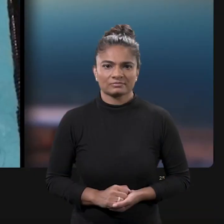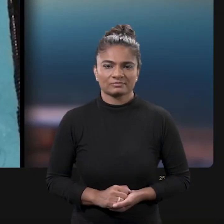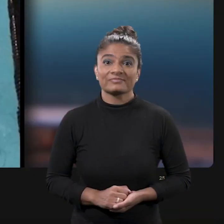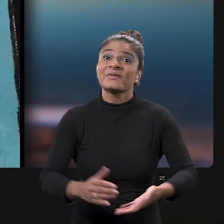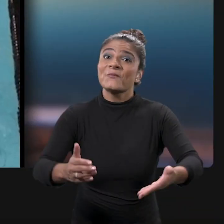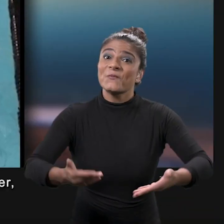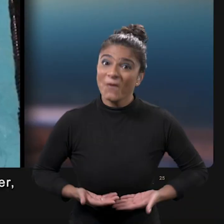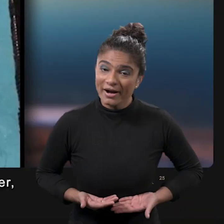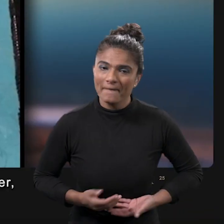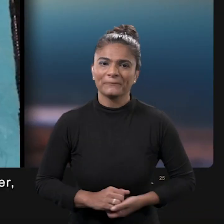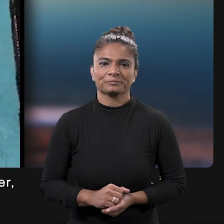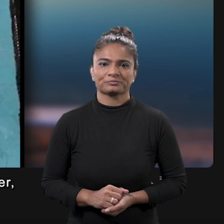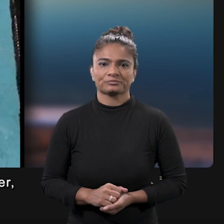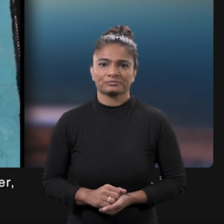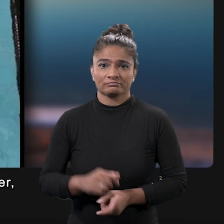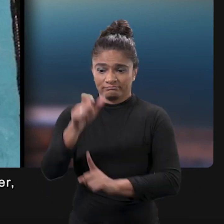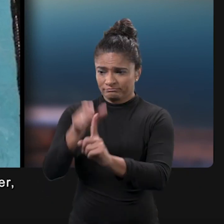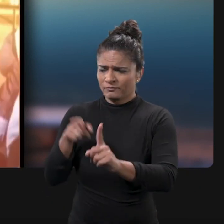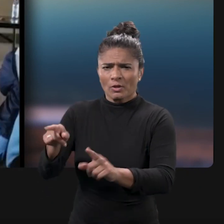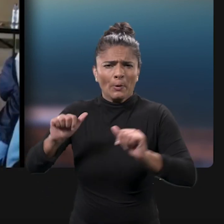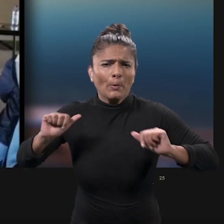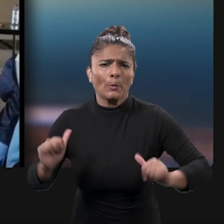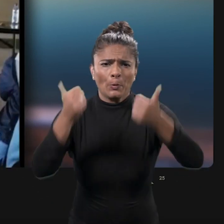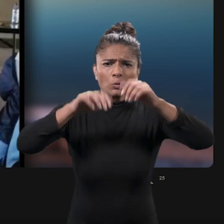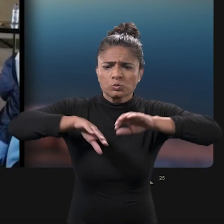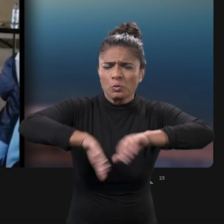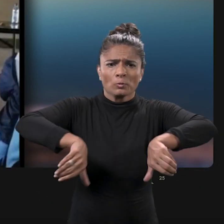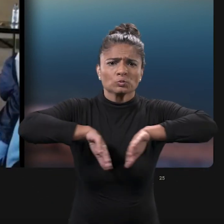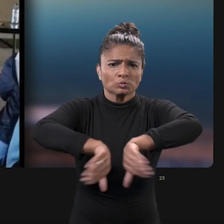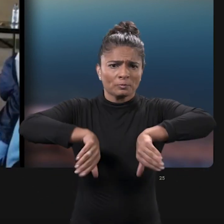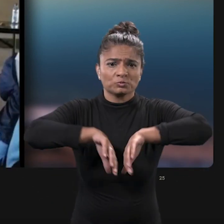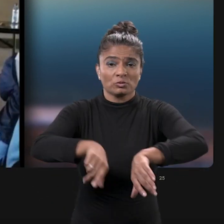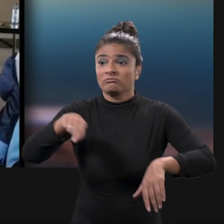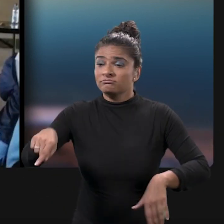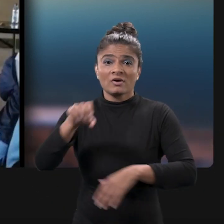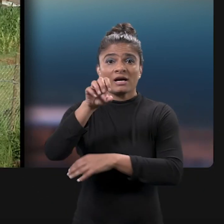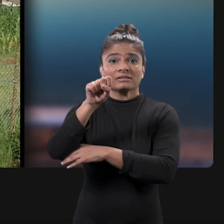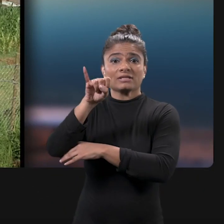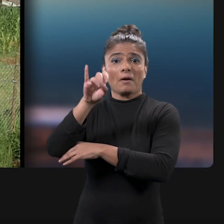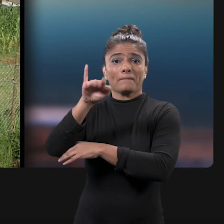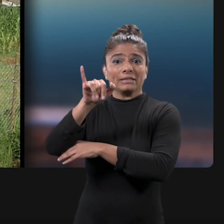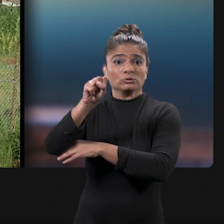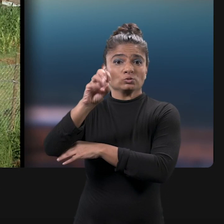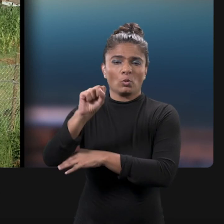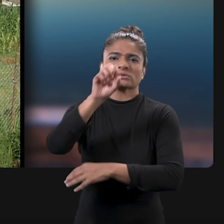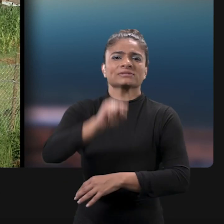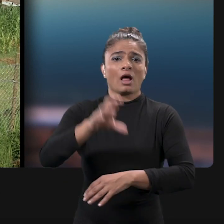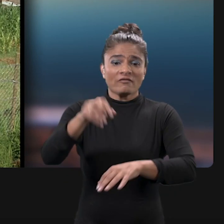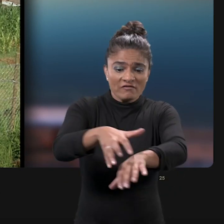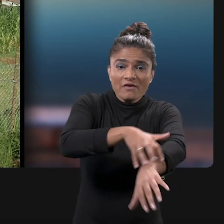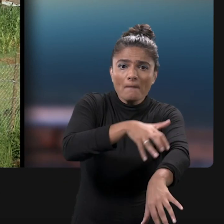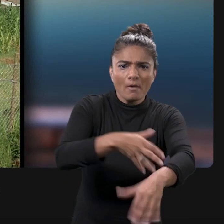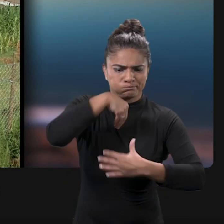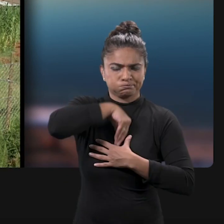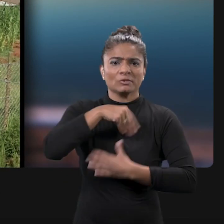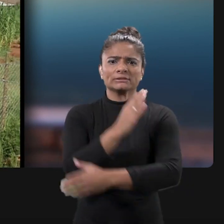Welcome back. After a successful career as a swimmer, Sibusiso Mogale, a South African farmer living with disability, ventured into